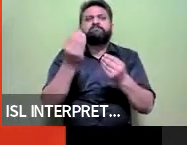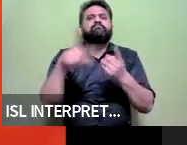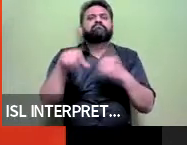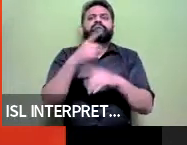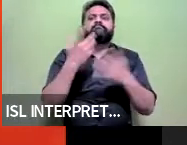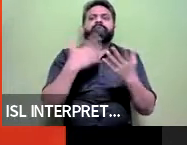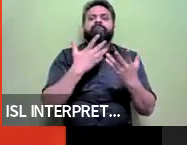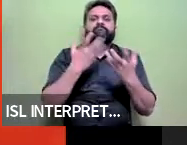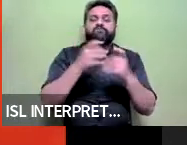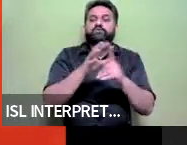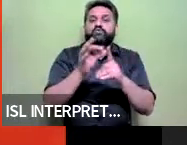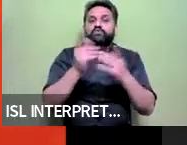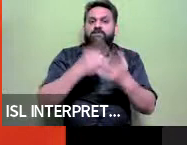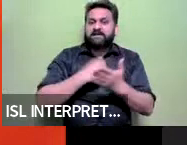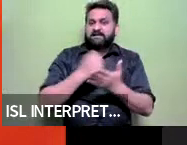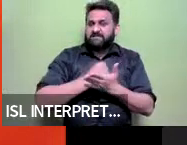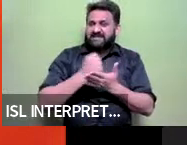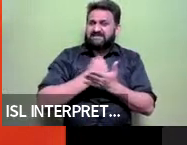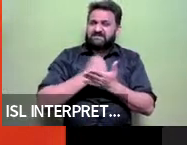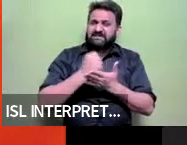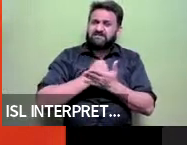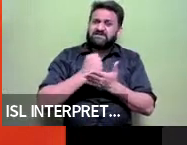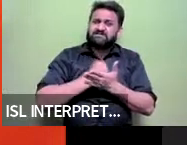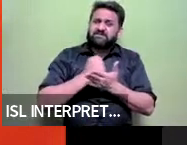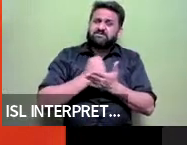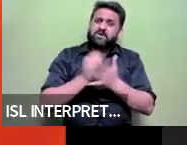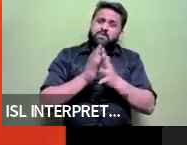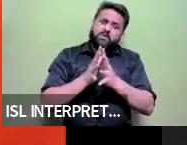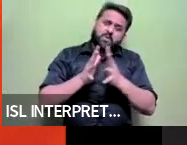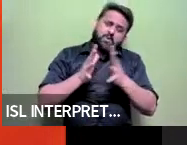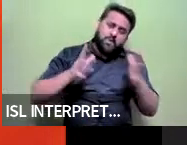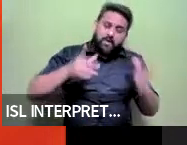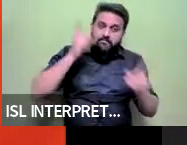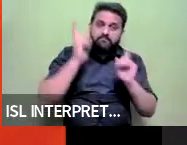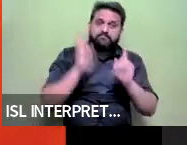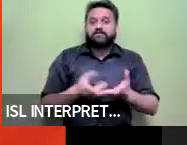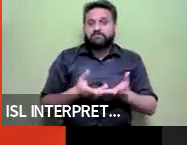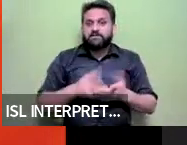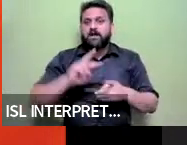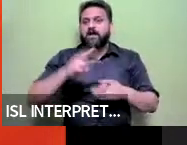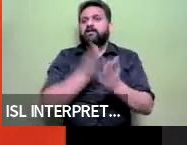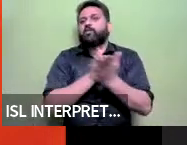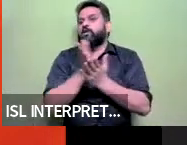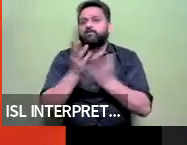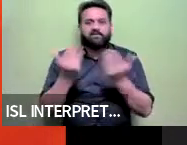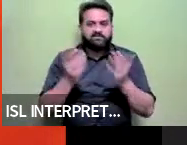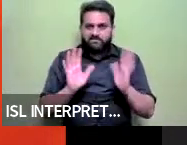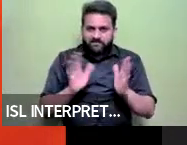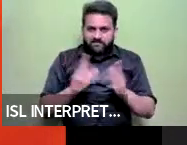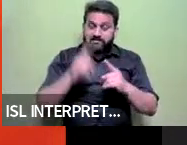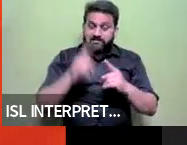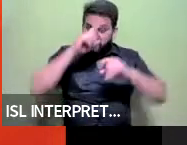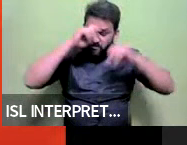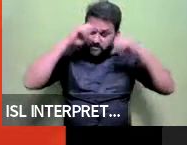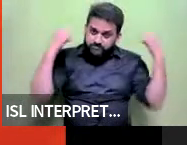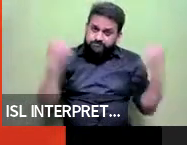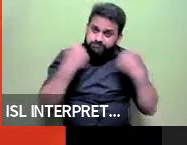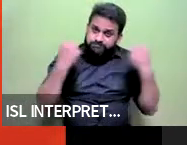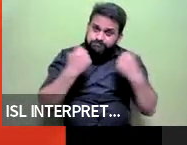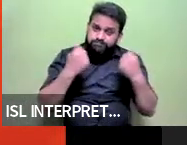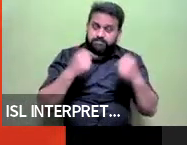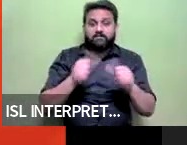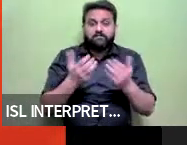is what you need to do. Practice, practice, practice. That's the key. There's no other way we can say. Only hard way you can find